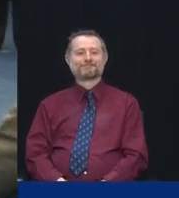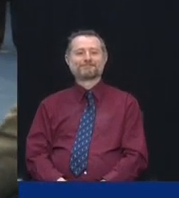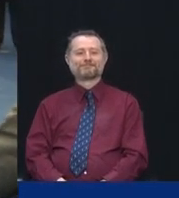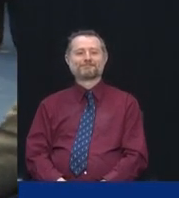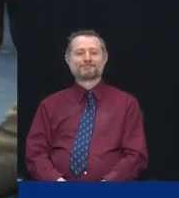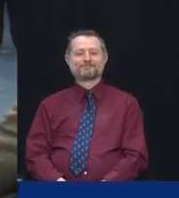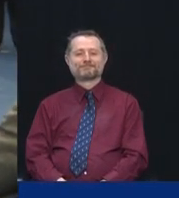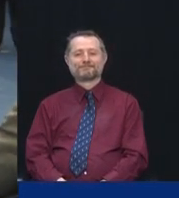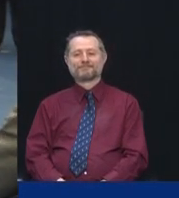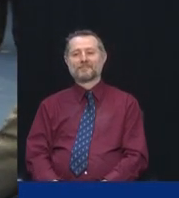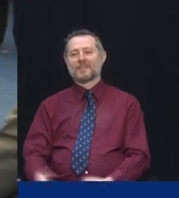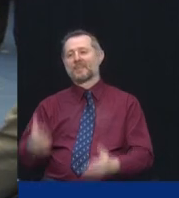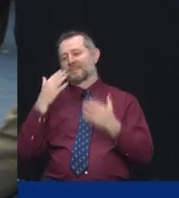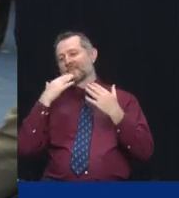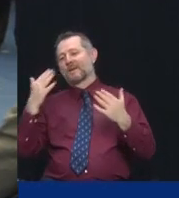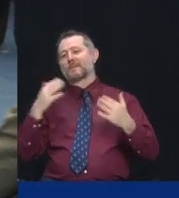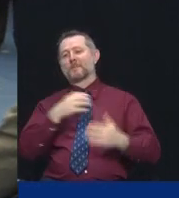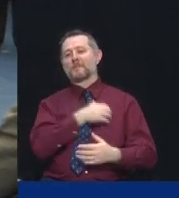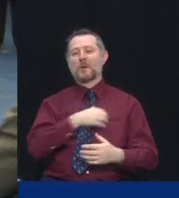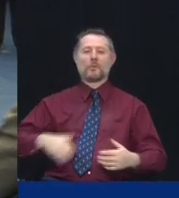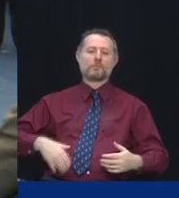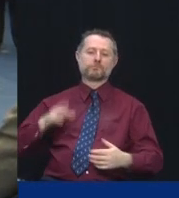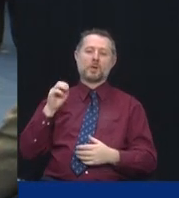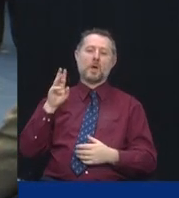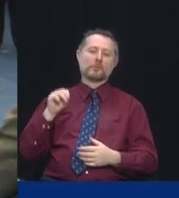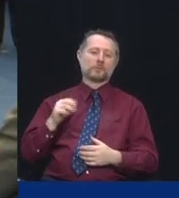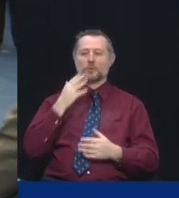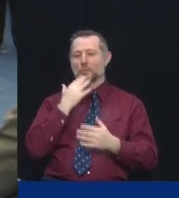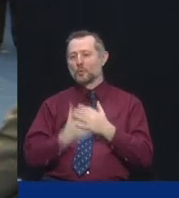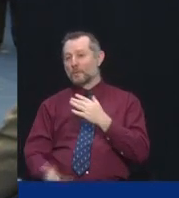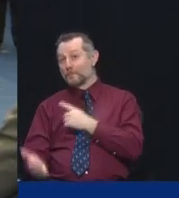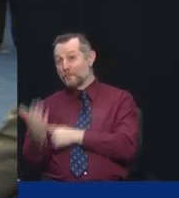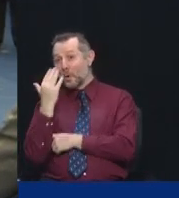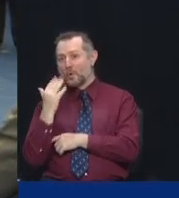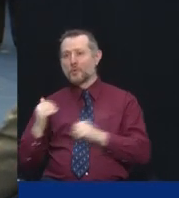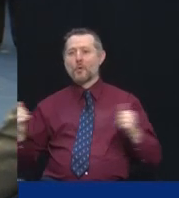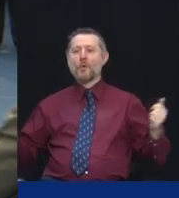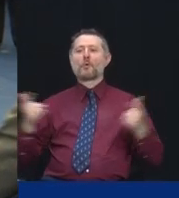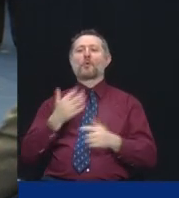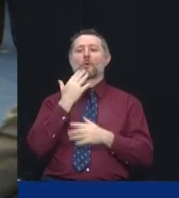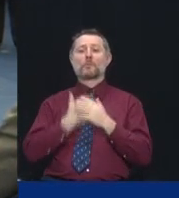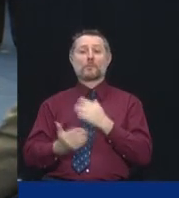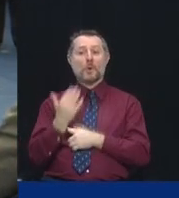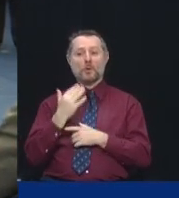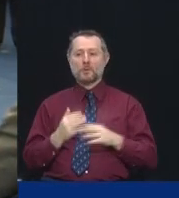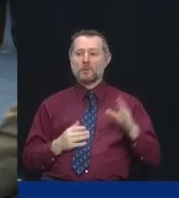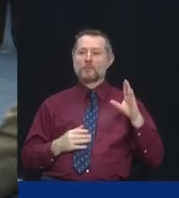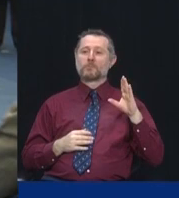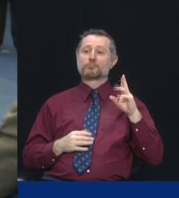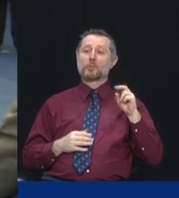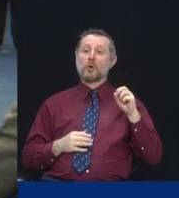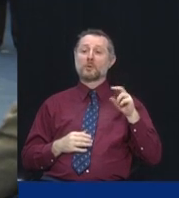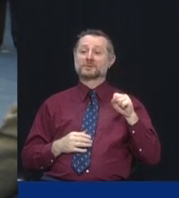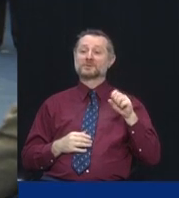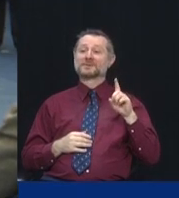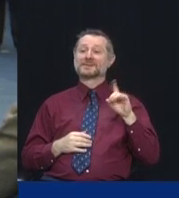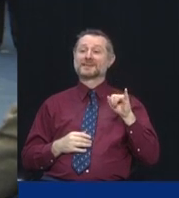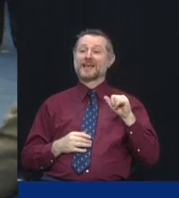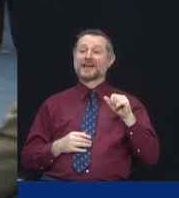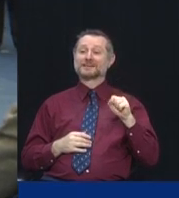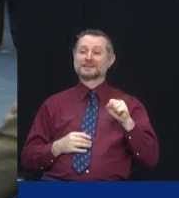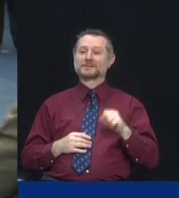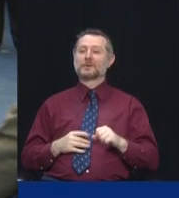Thank you, Mayor Brown. Good morning. Good morning. Buenos dias. Buenos dias. I